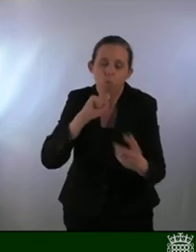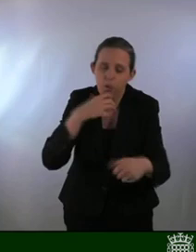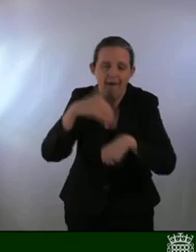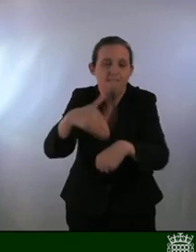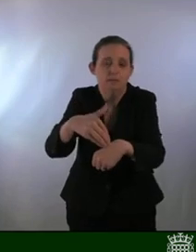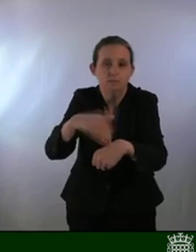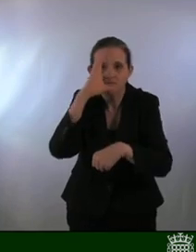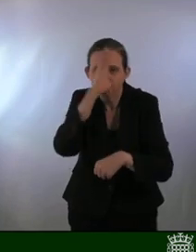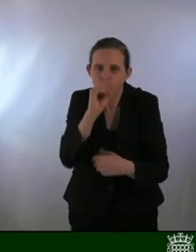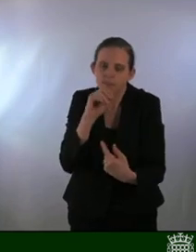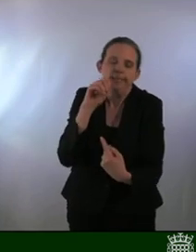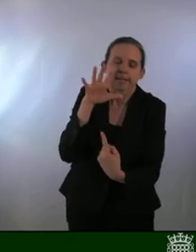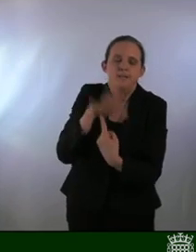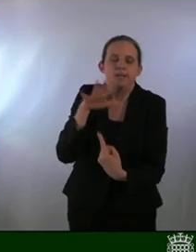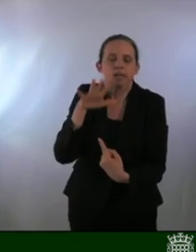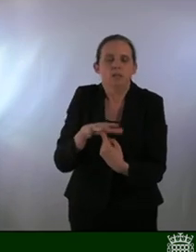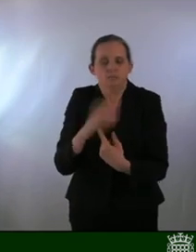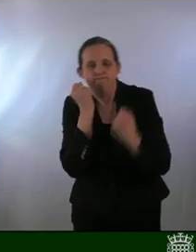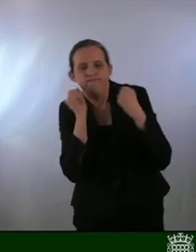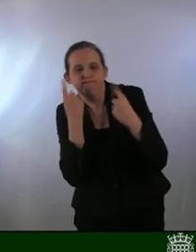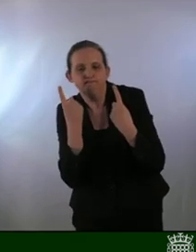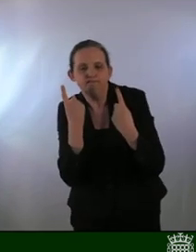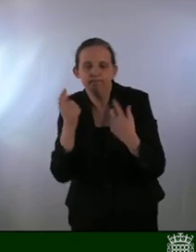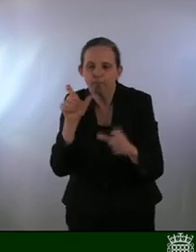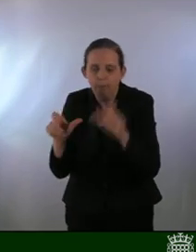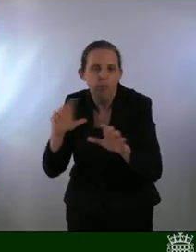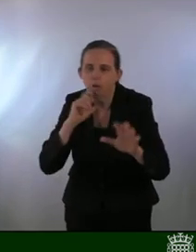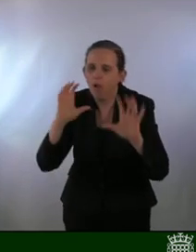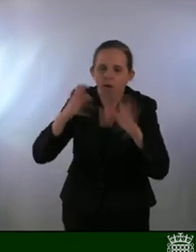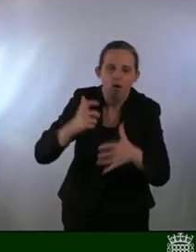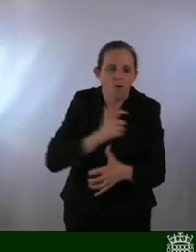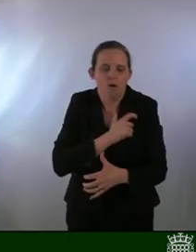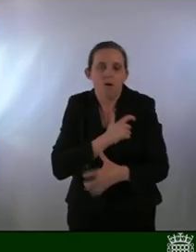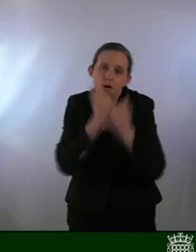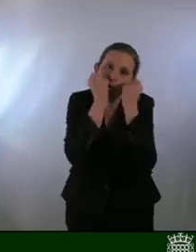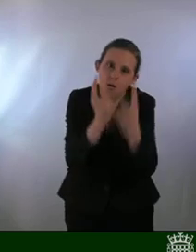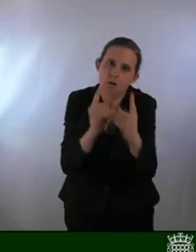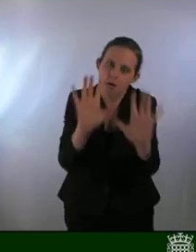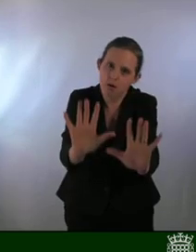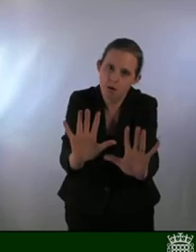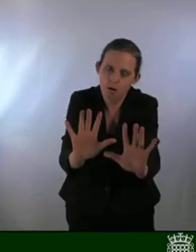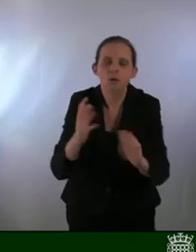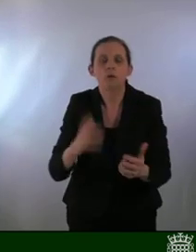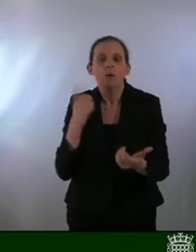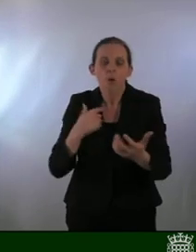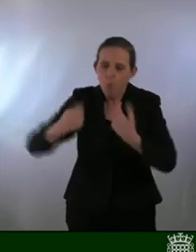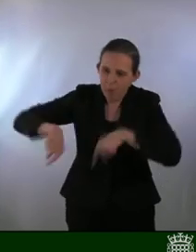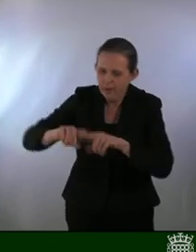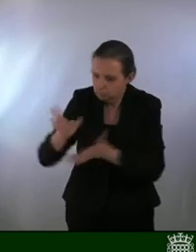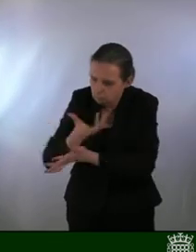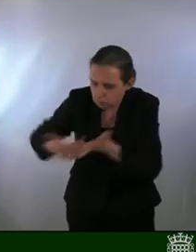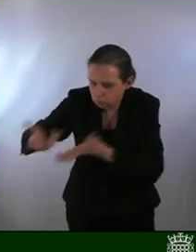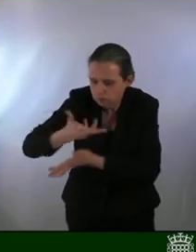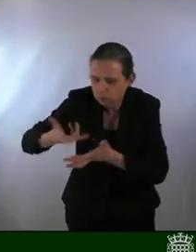that they are very significant, and I understand that people will be concerned. But we have come to the view that they